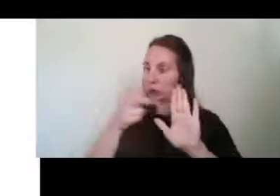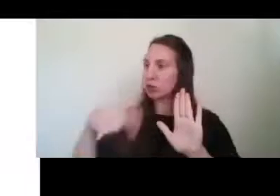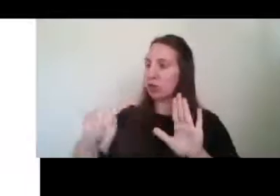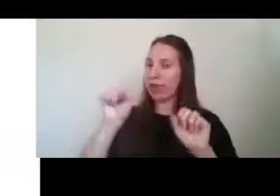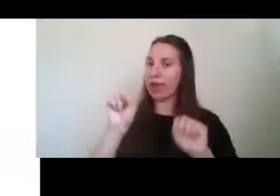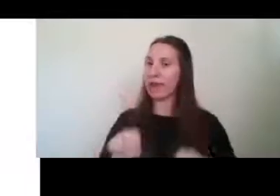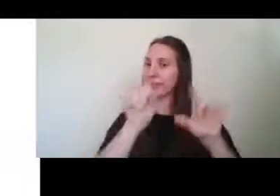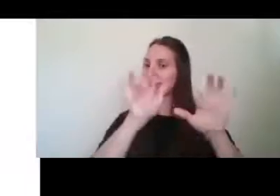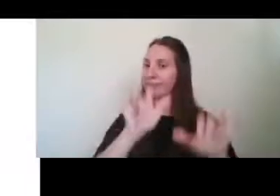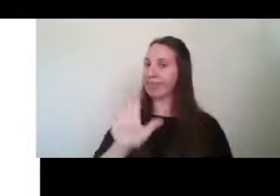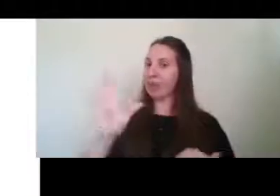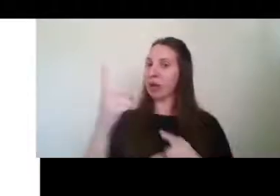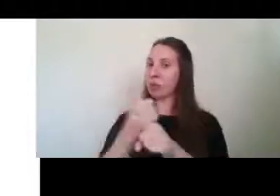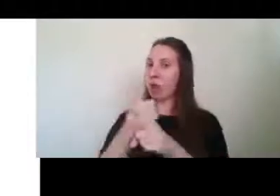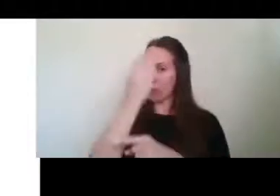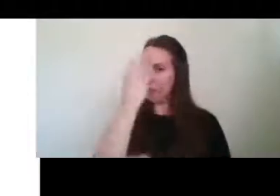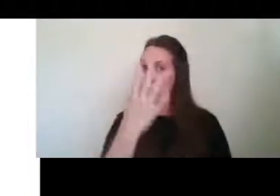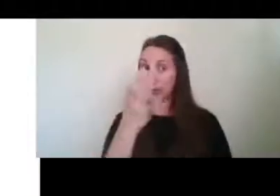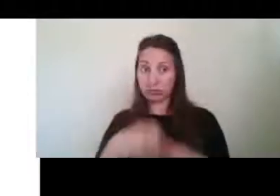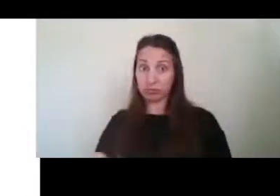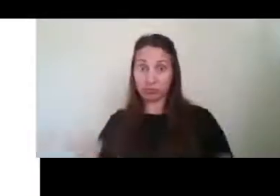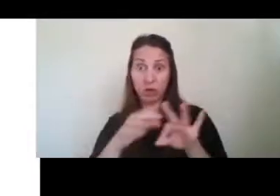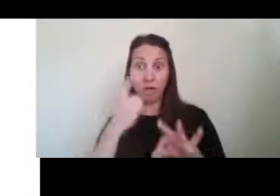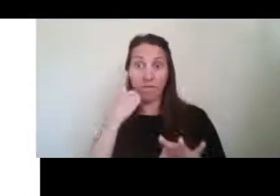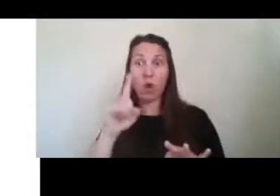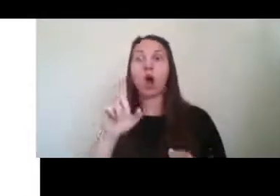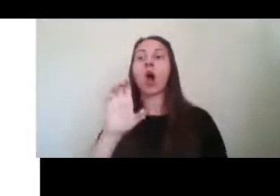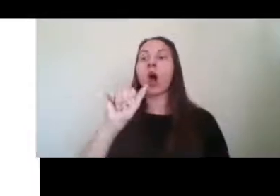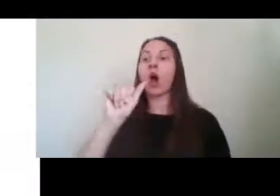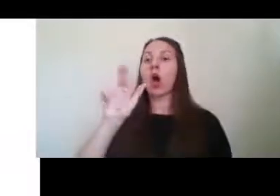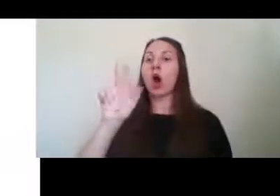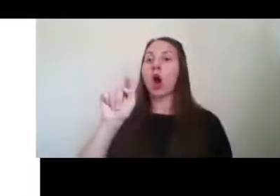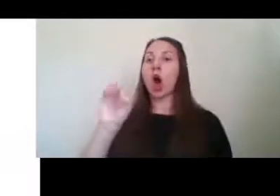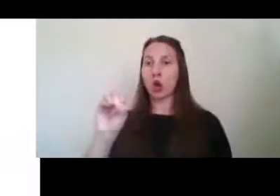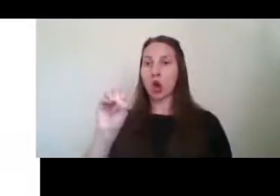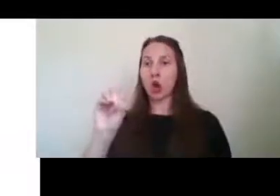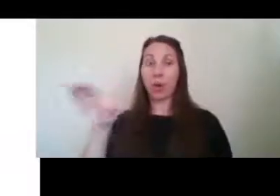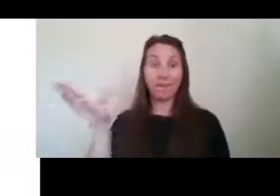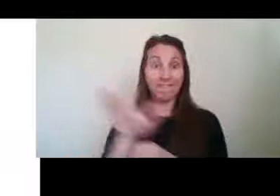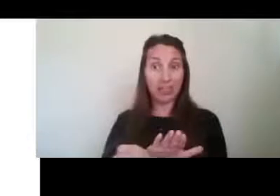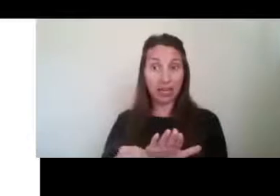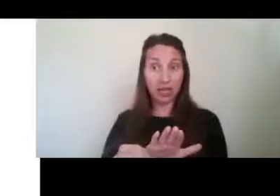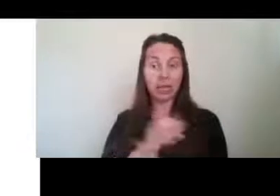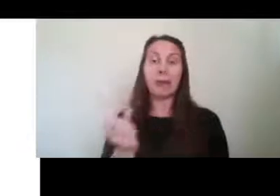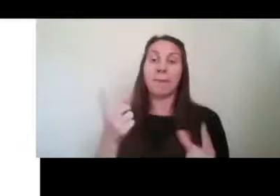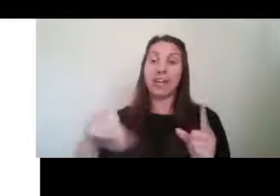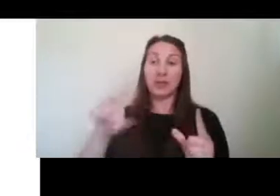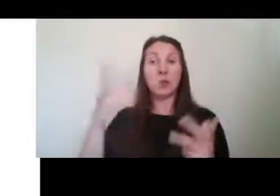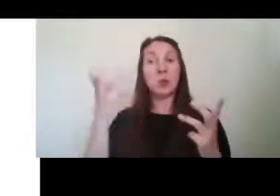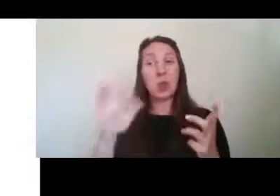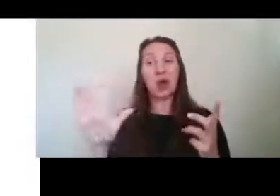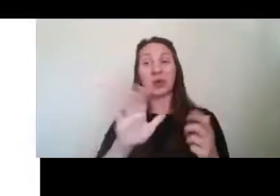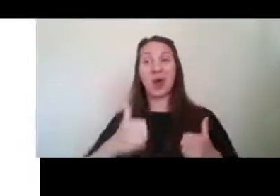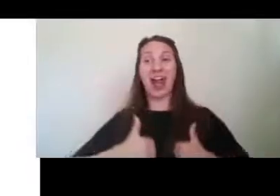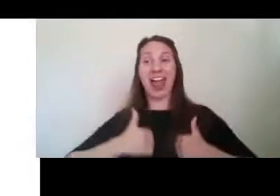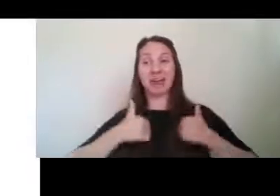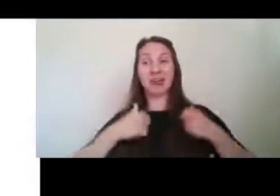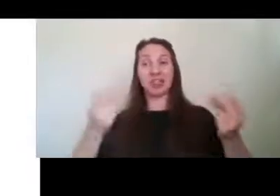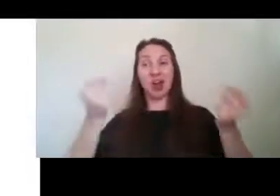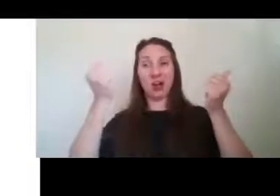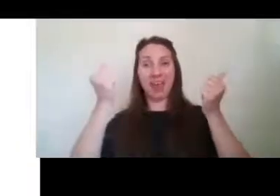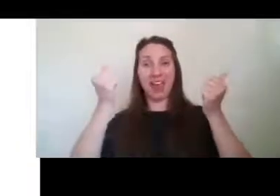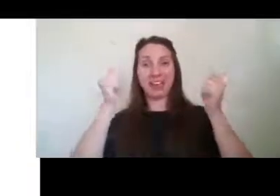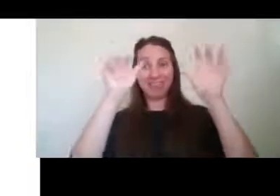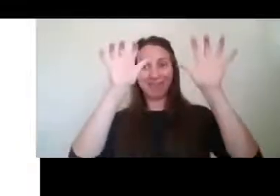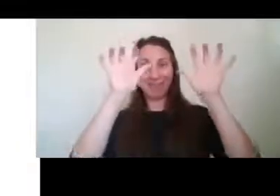also, this is important for autofill. Many of us, want to have our address automatically populated. That will